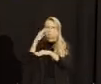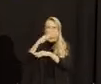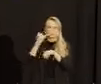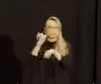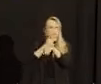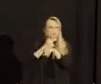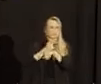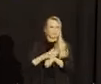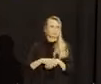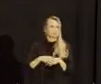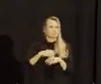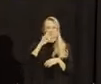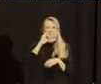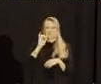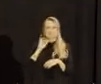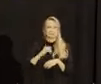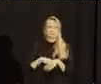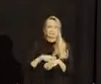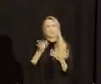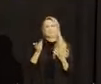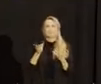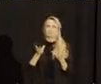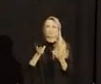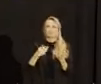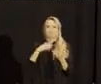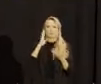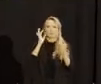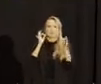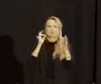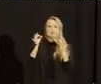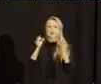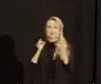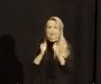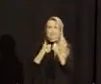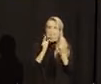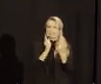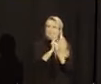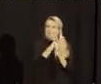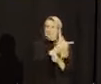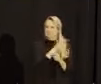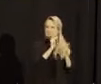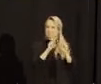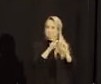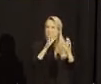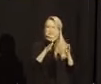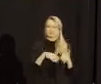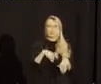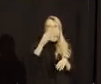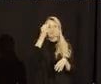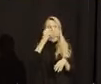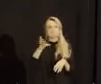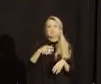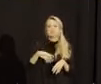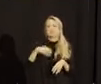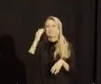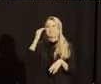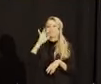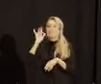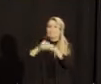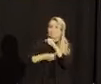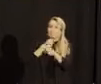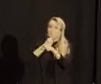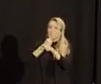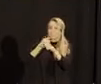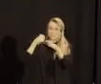or a little bit about, you know what, I'm going to tell you about how I met these panelists. So we're doing 25 years, so we're bringing some retro, as